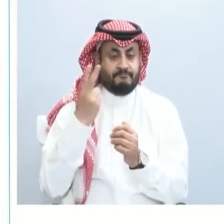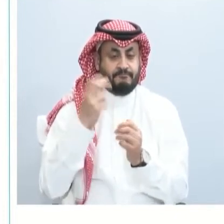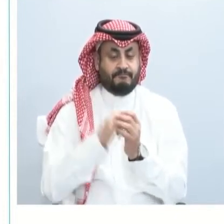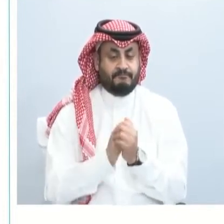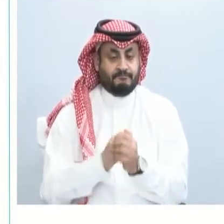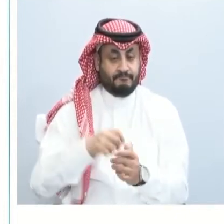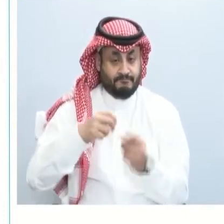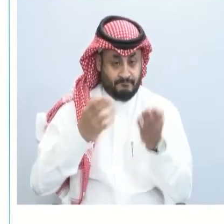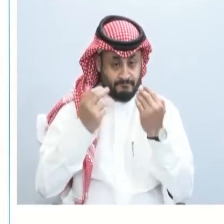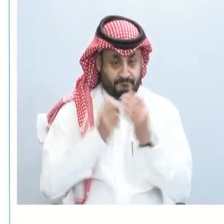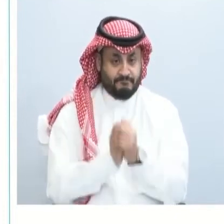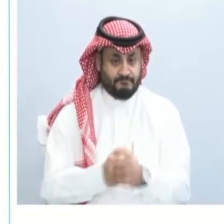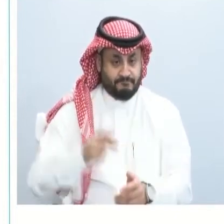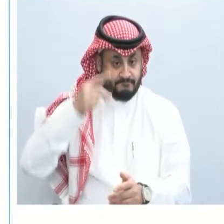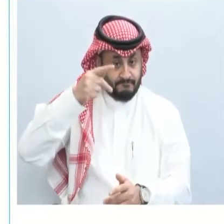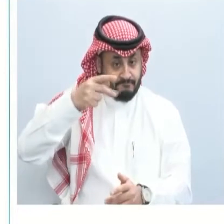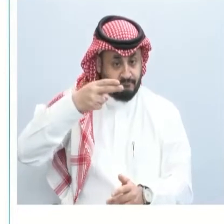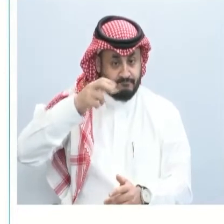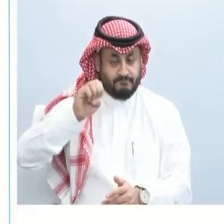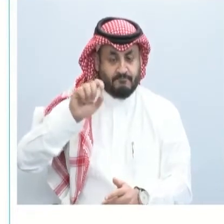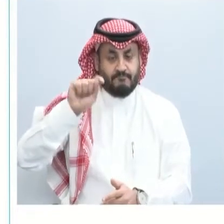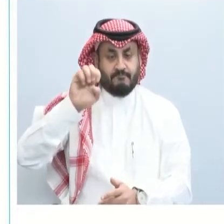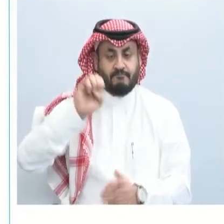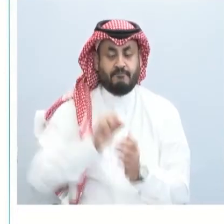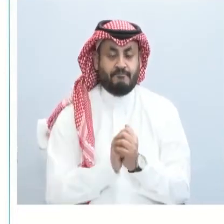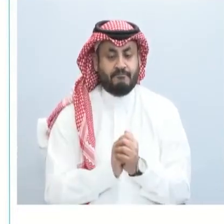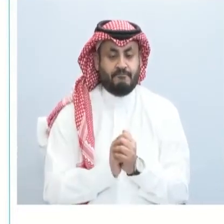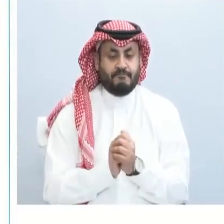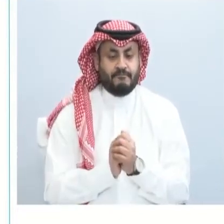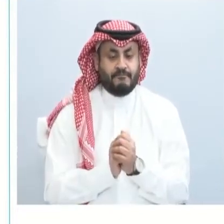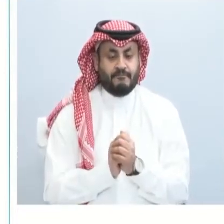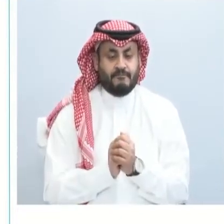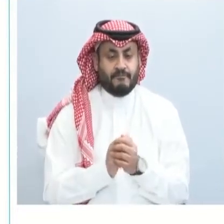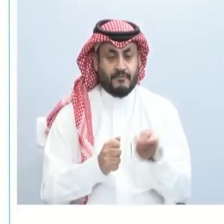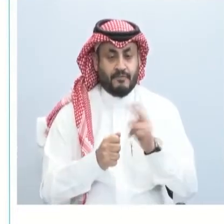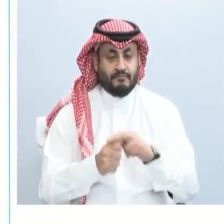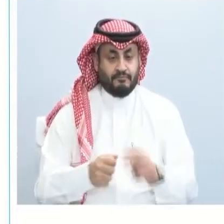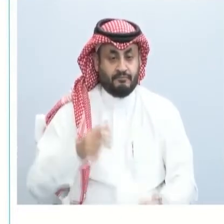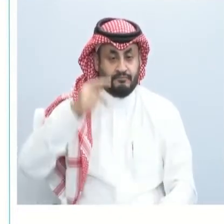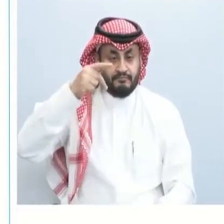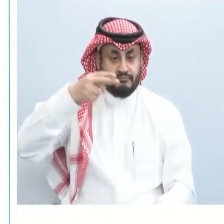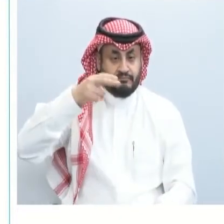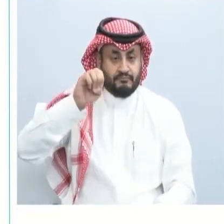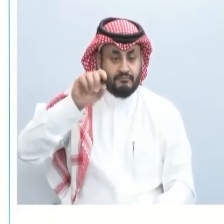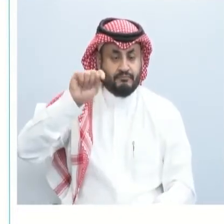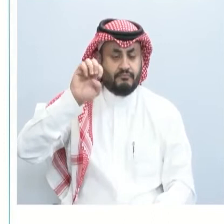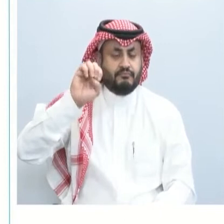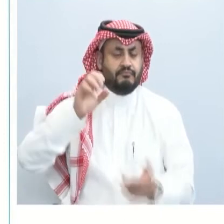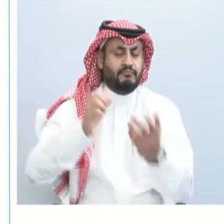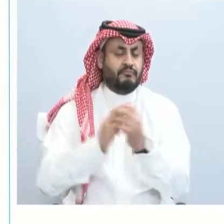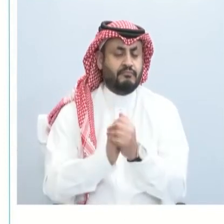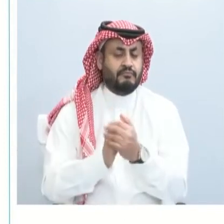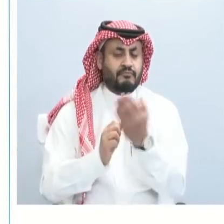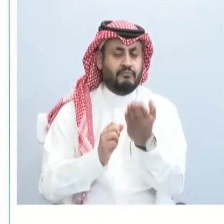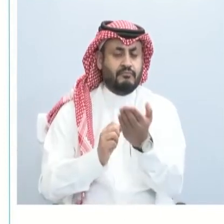two. Photo, photo. Photo. So what do you